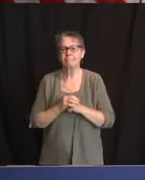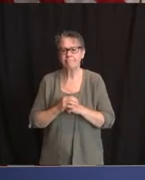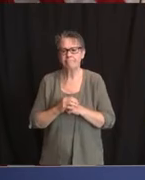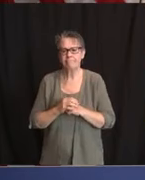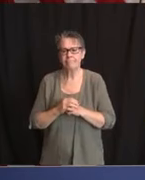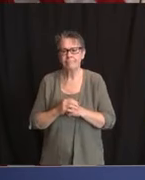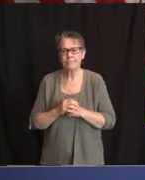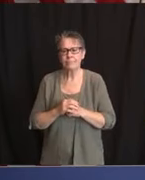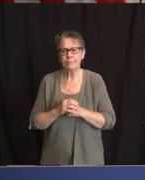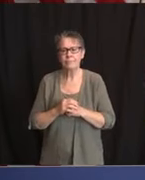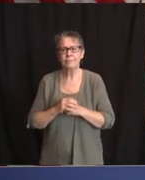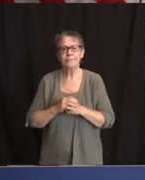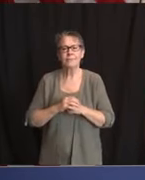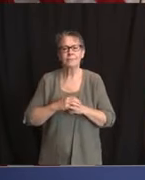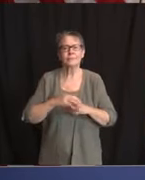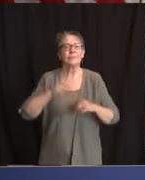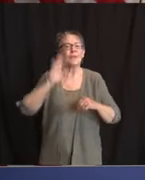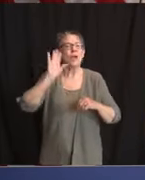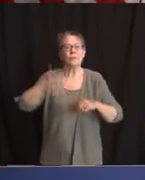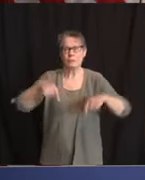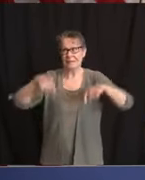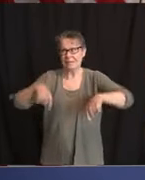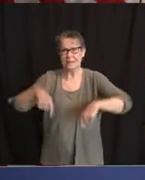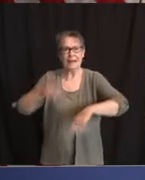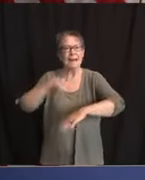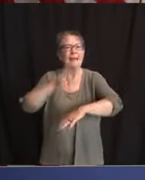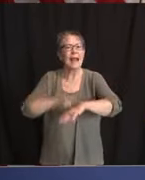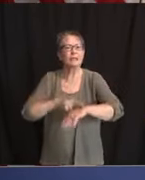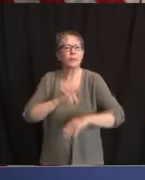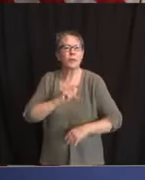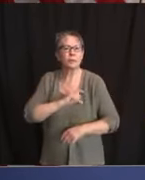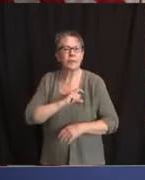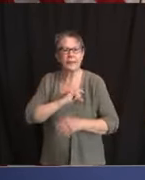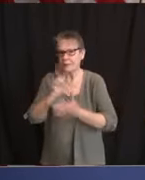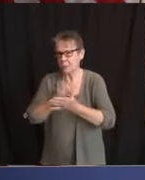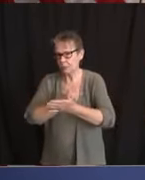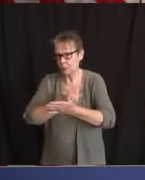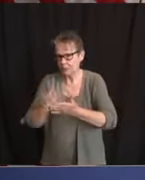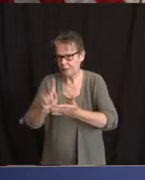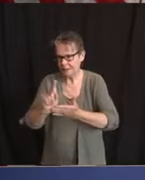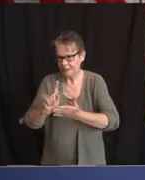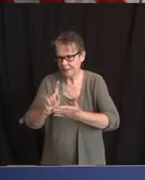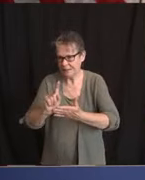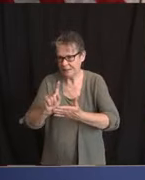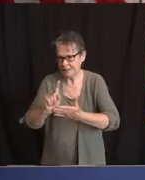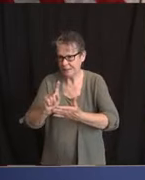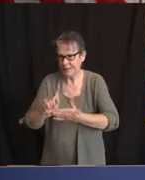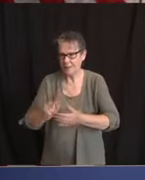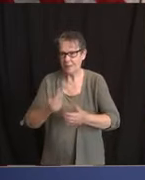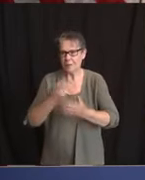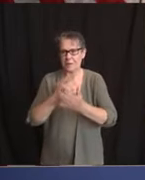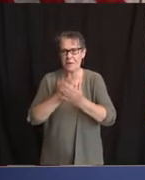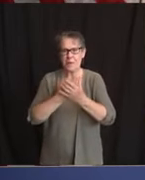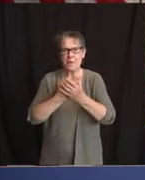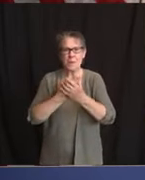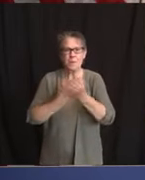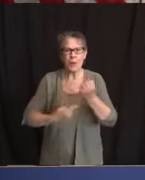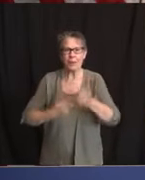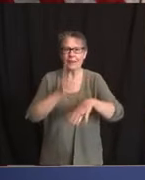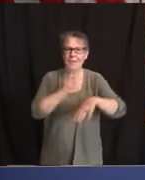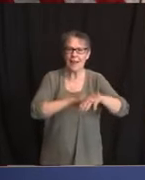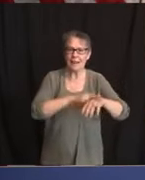today. So not only do we have the National Hospital Week on the one side, we got National Police Week. So to each and every one of